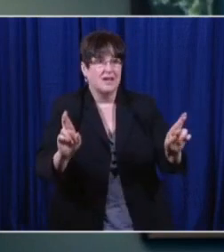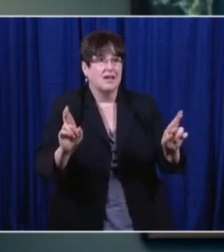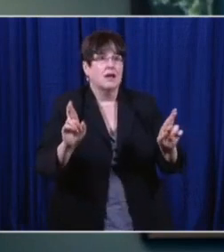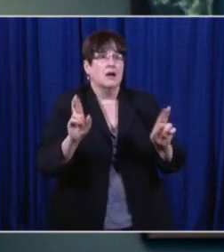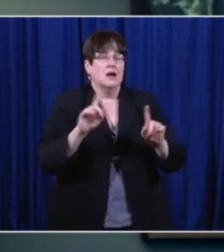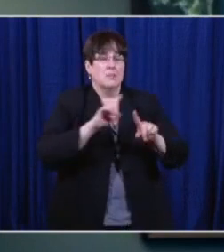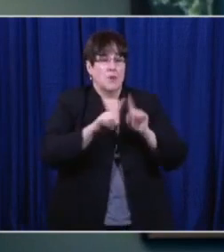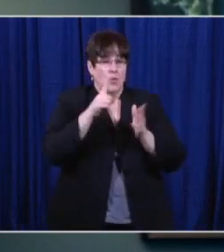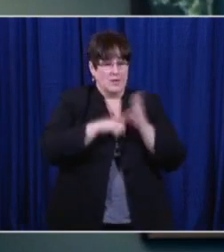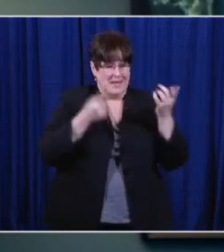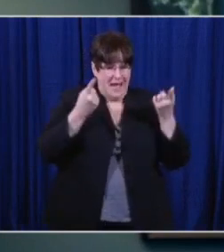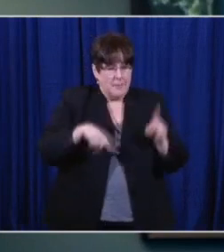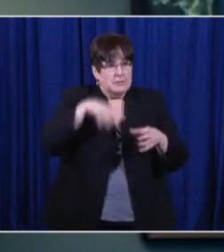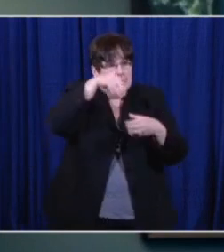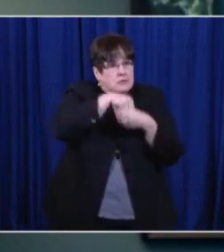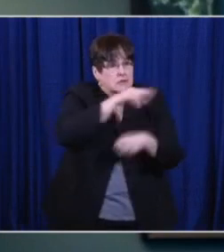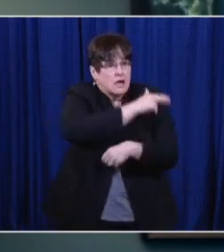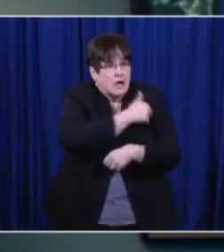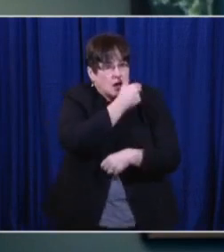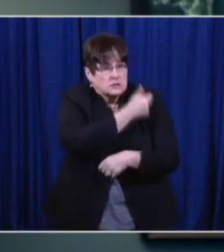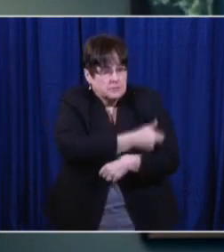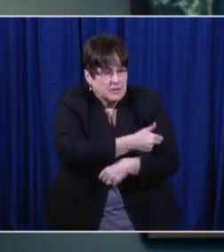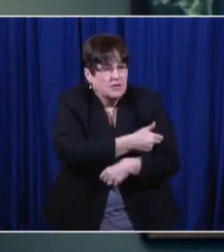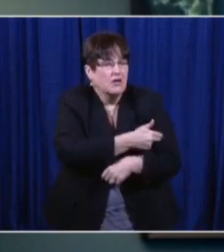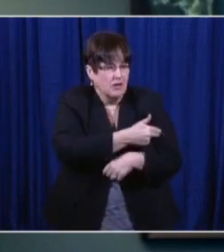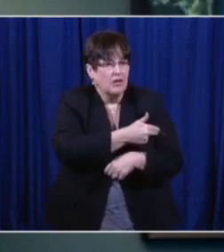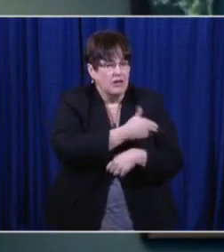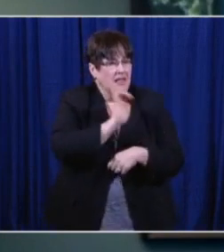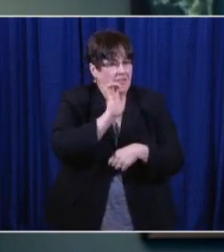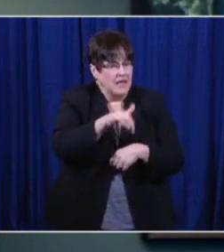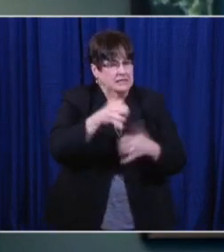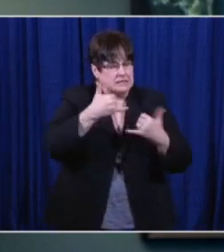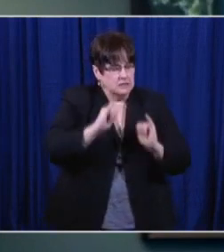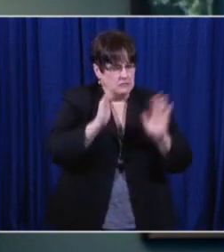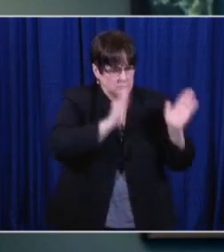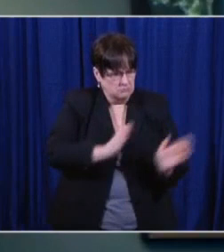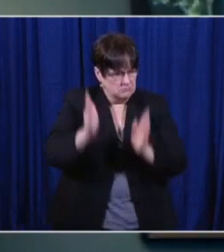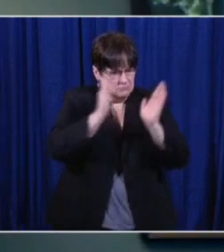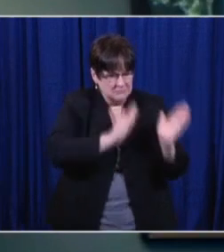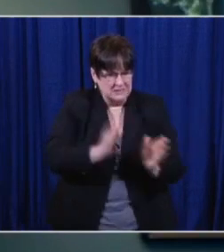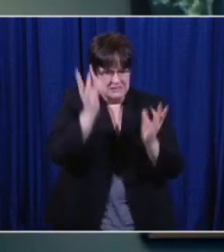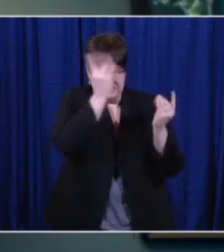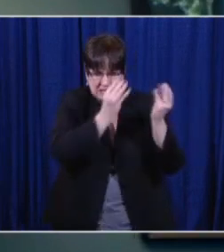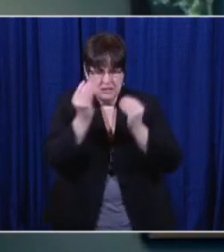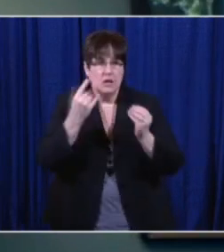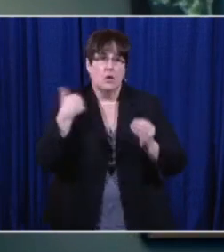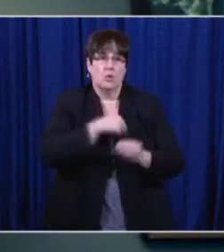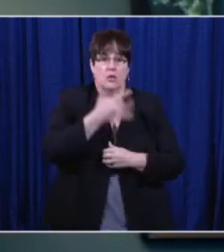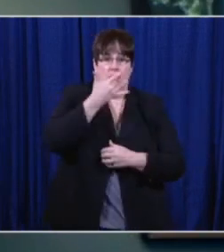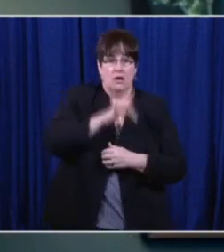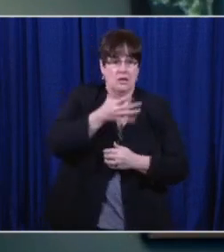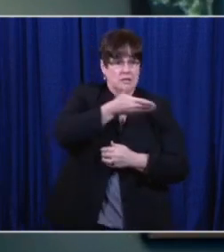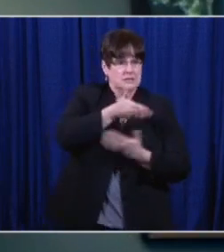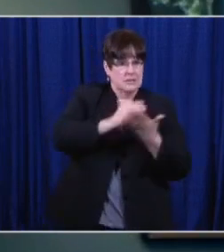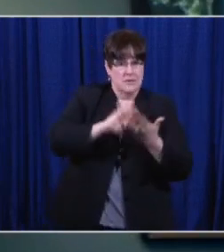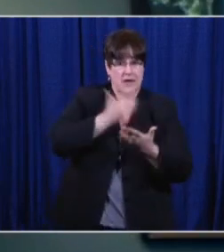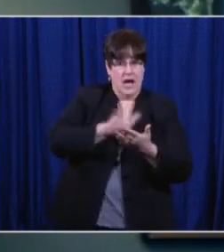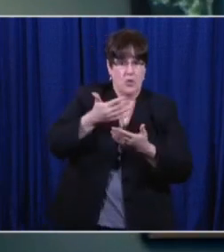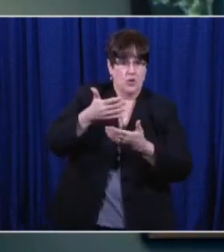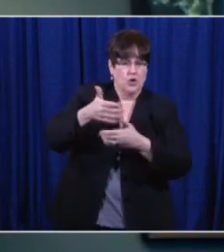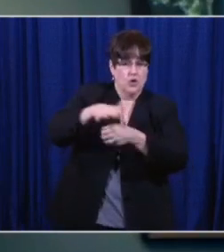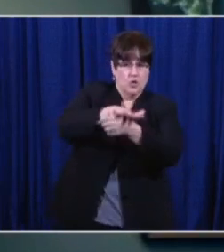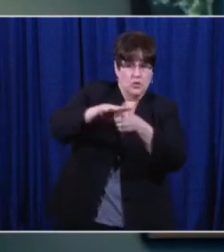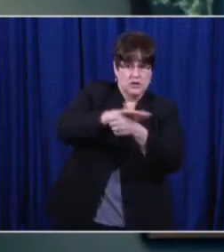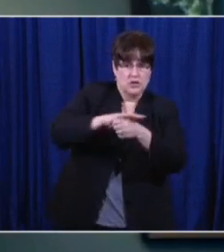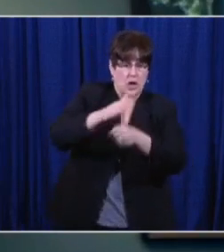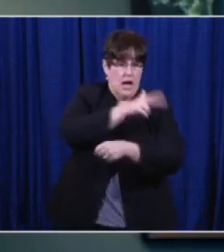walls of their hospital, their local hospital. We're really appreciative that some of our regional partners have been able to take more patients. As they alluded